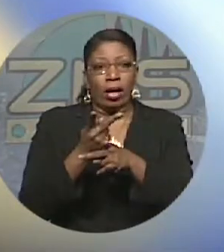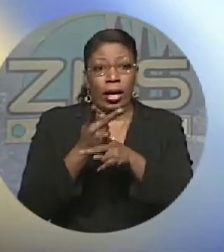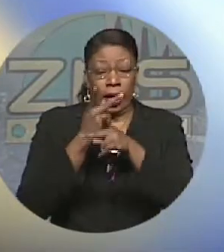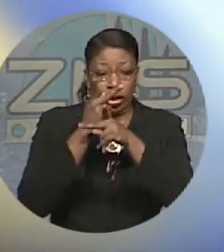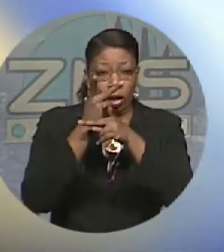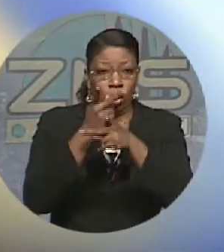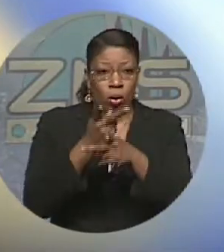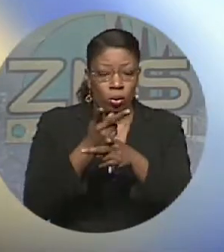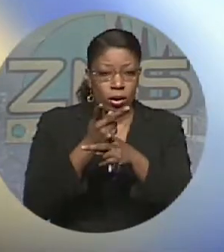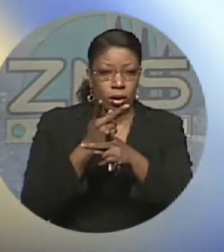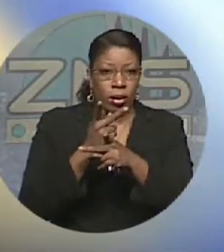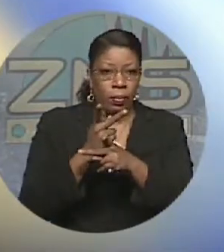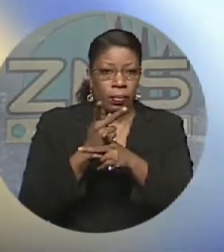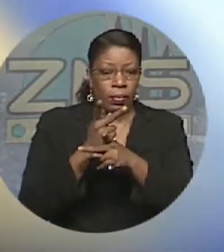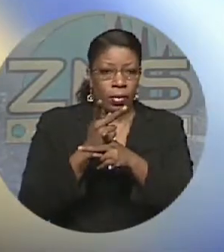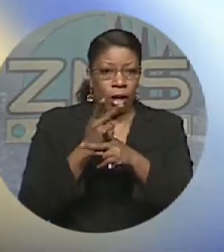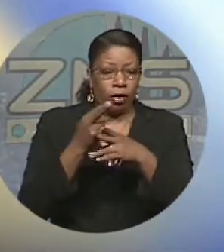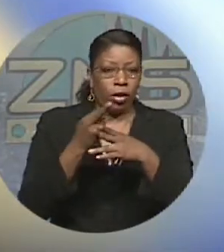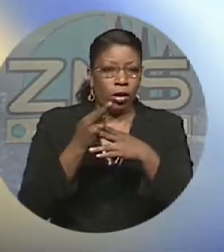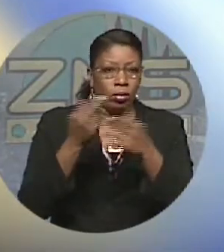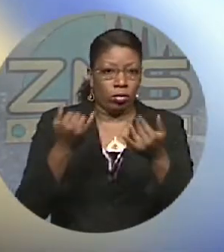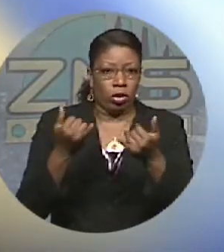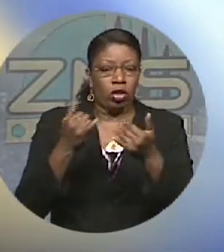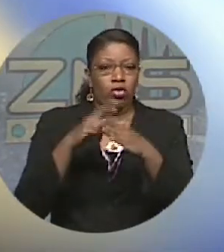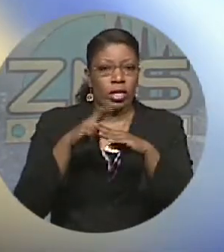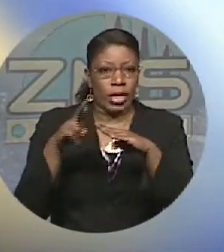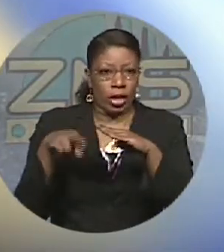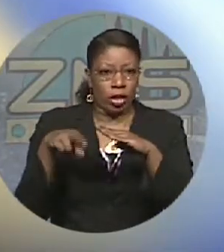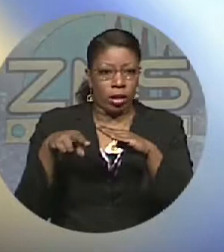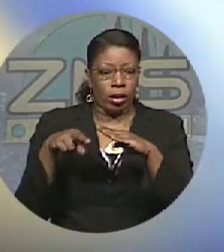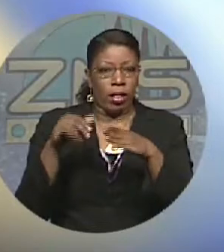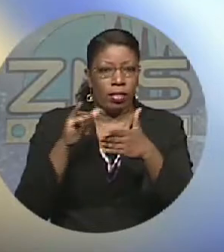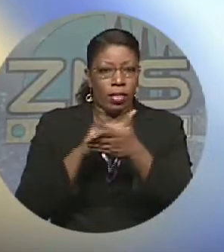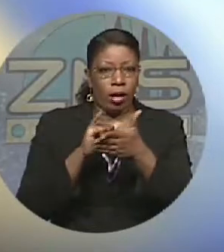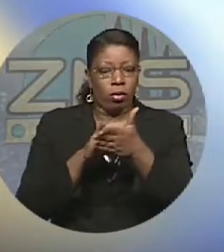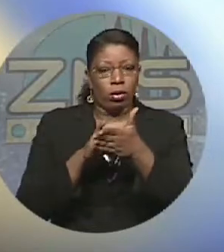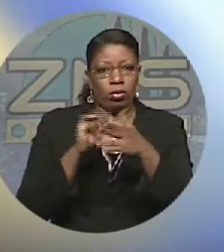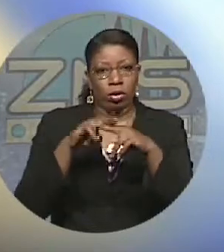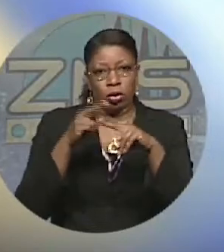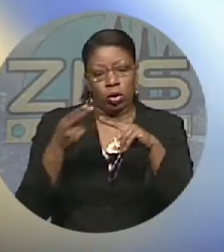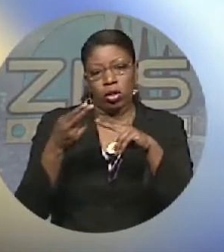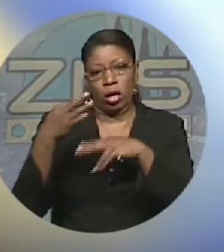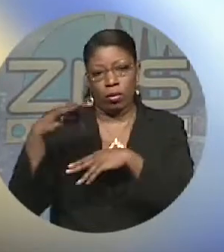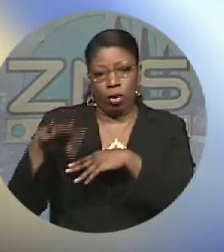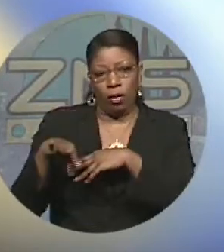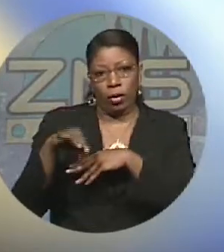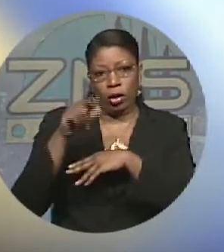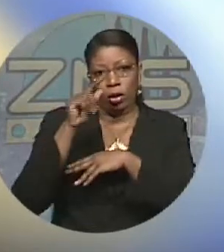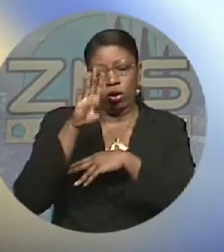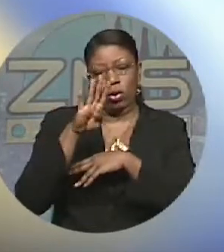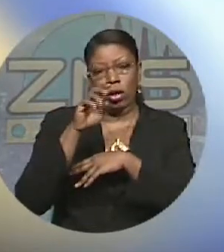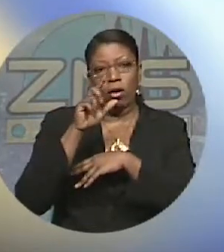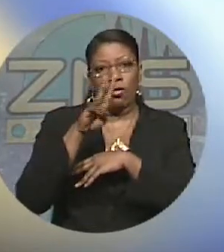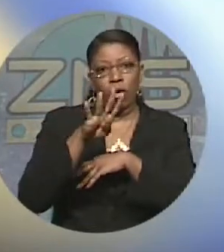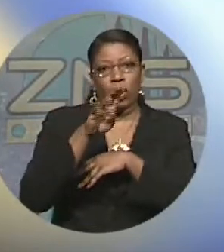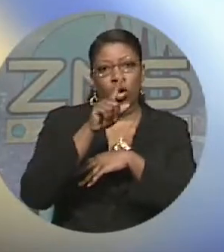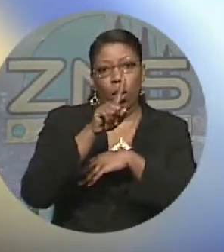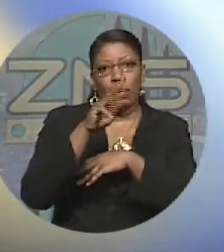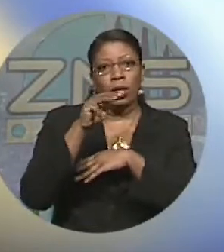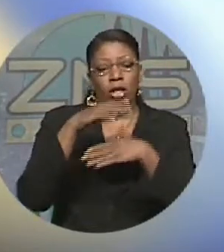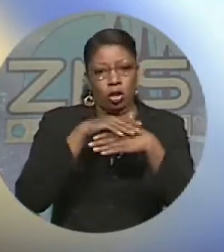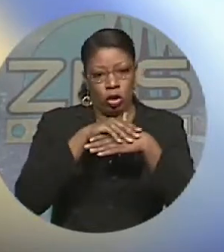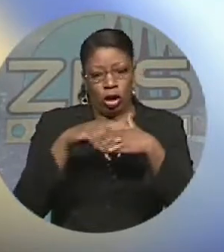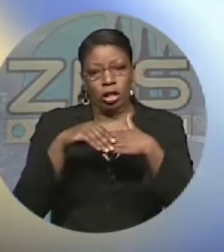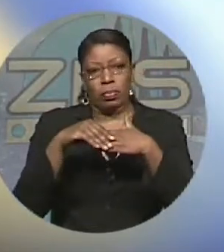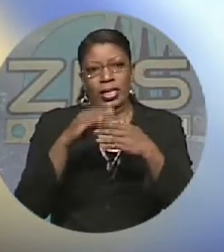investment slow to recover from the recent recession. The move will cut the bank's fourth quarter profits by $341 million, but it will save